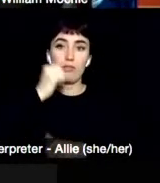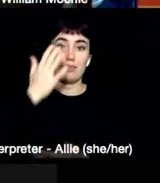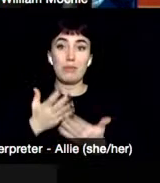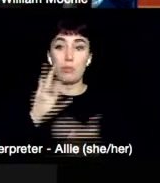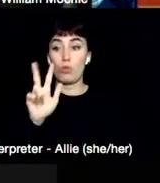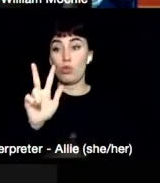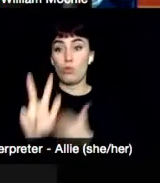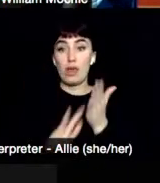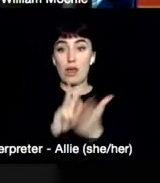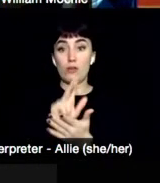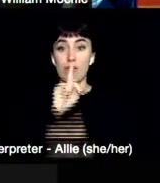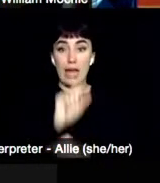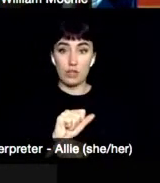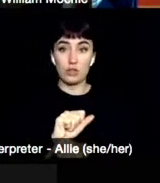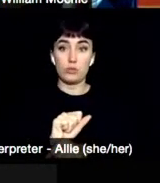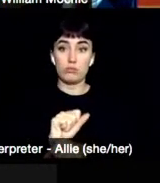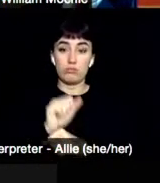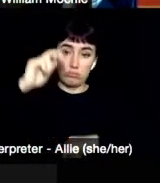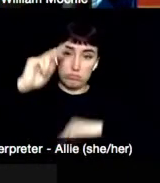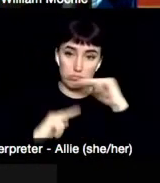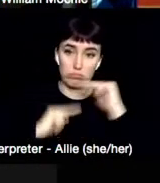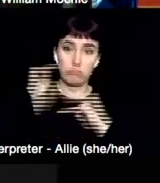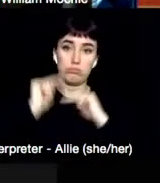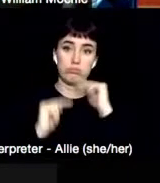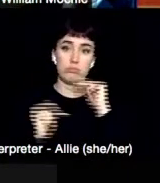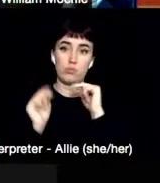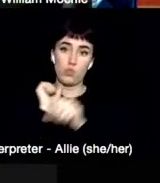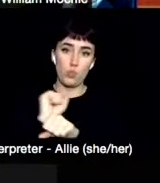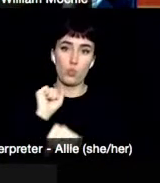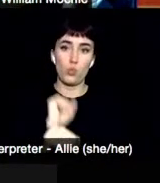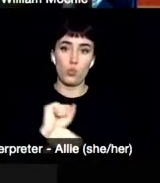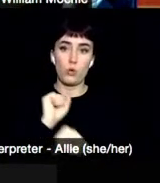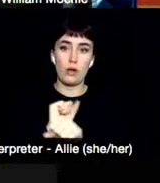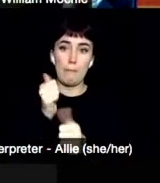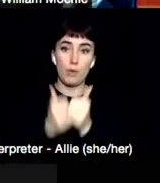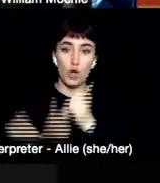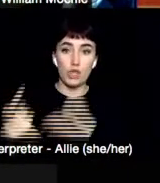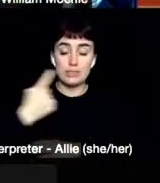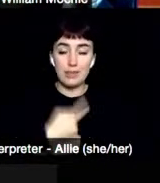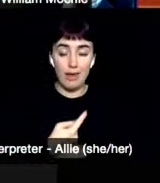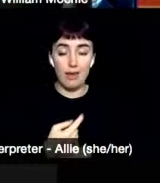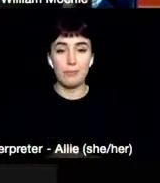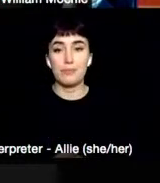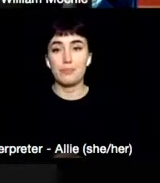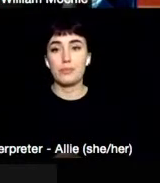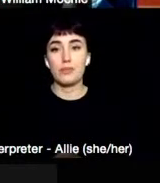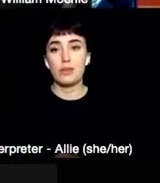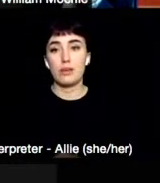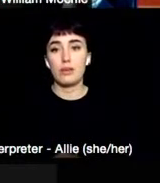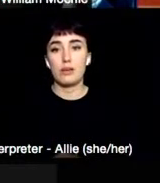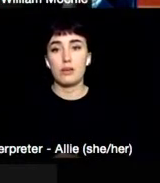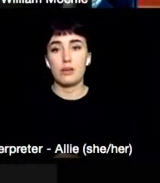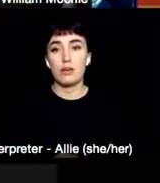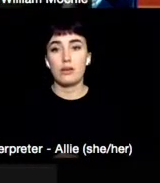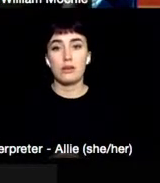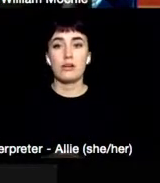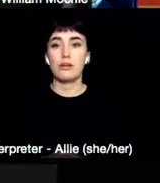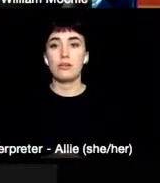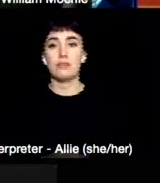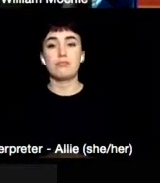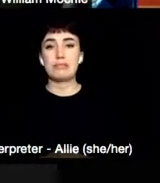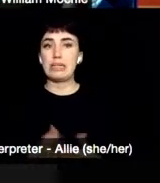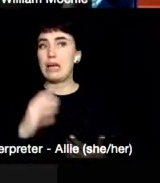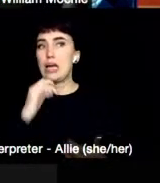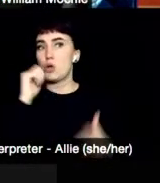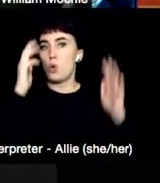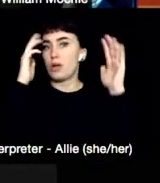3 hours of actual construction work in per day. I wouldn't expect to be